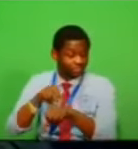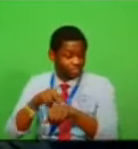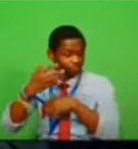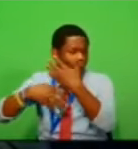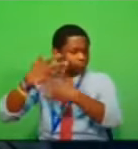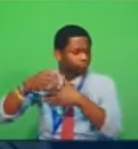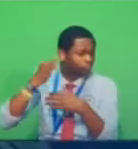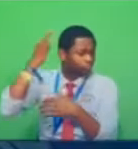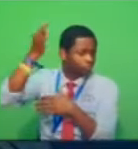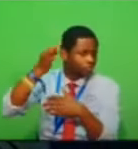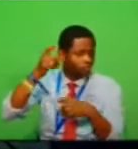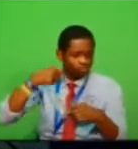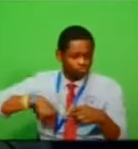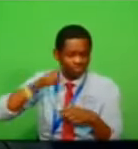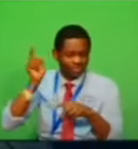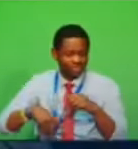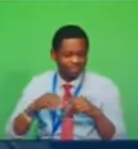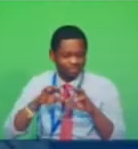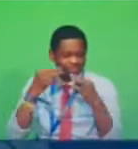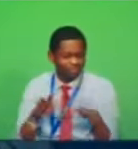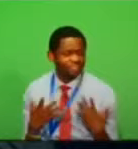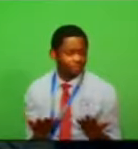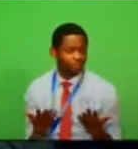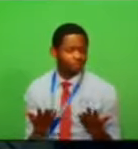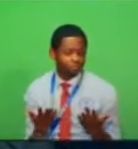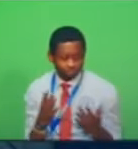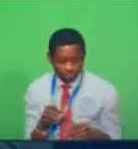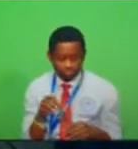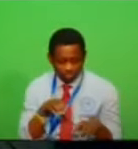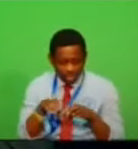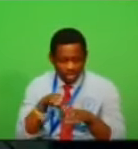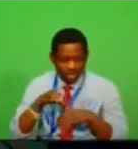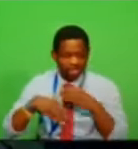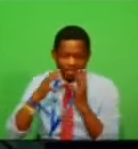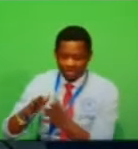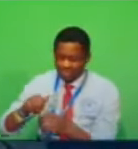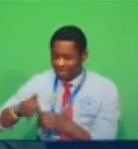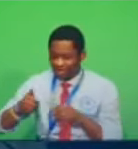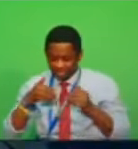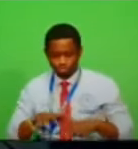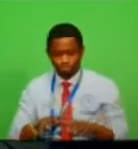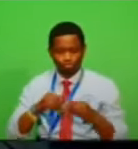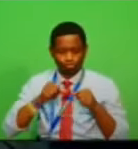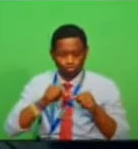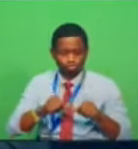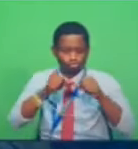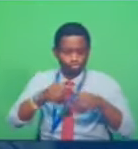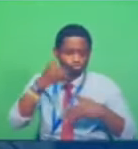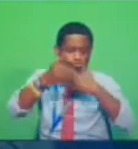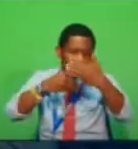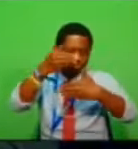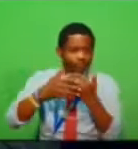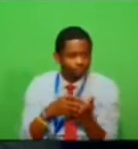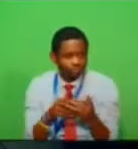next generation. So you bring your wife and your family in and let them understand that whatever you are doing, it's God first. When you do that, they will